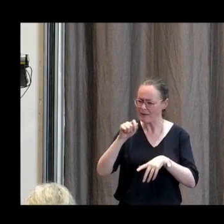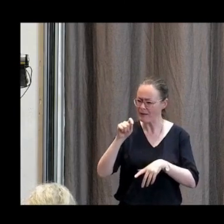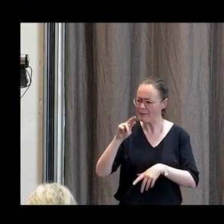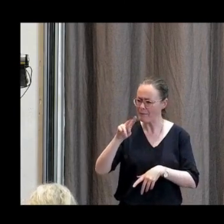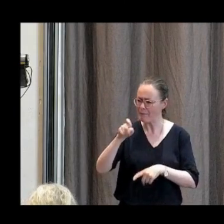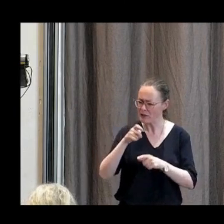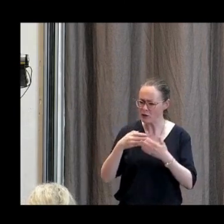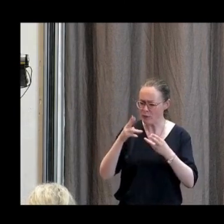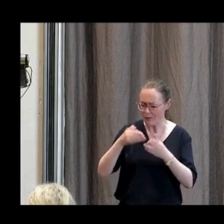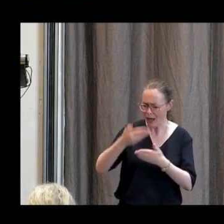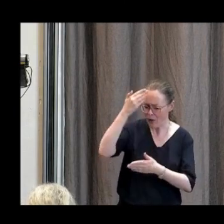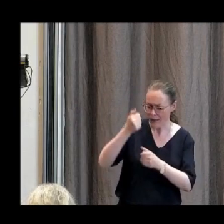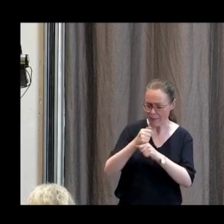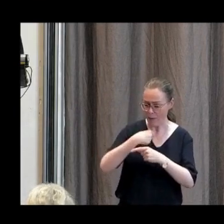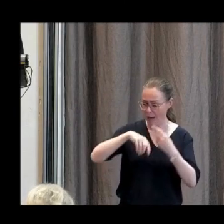about our health.